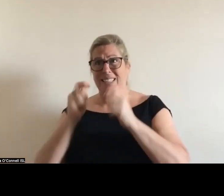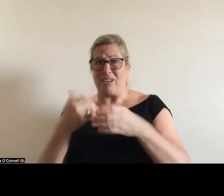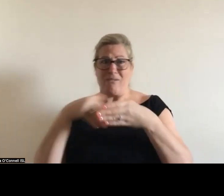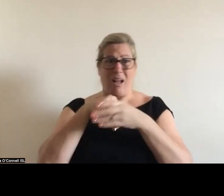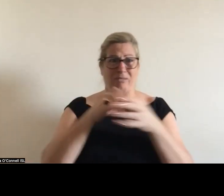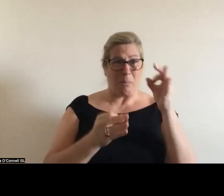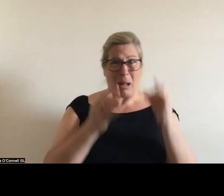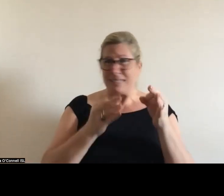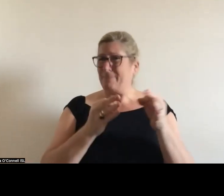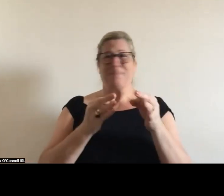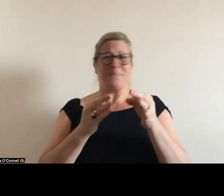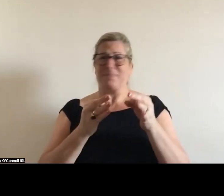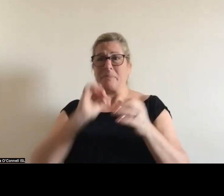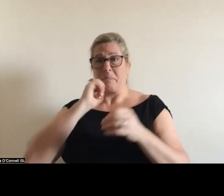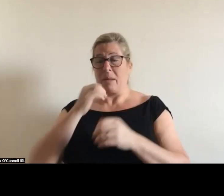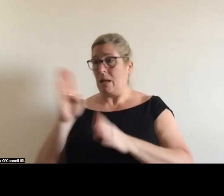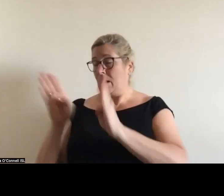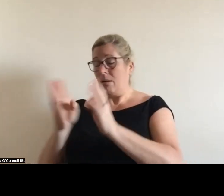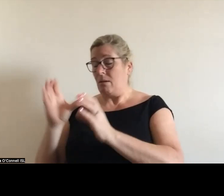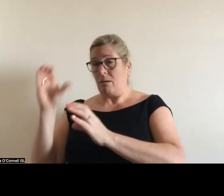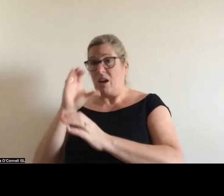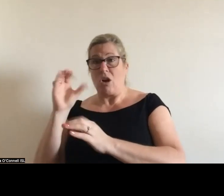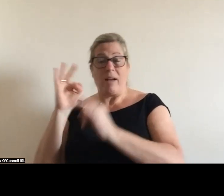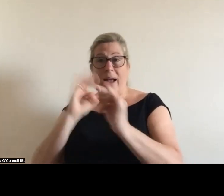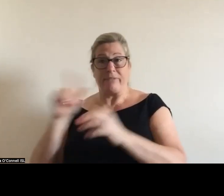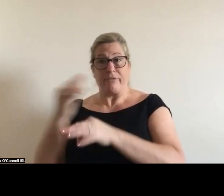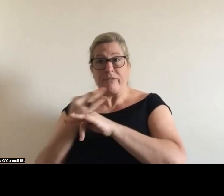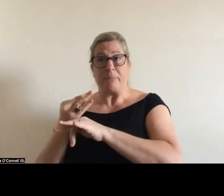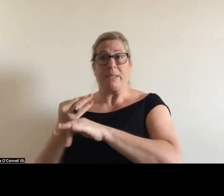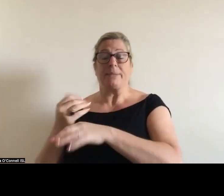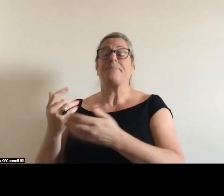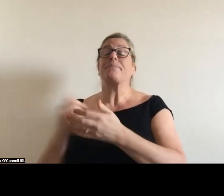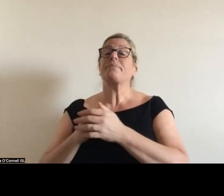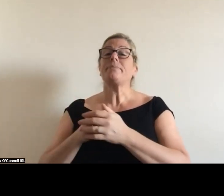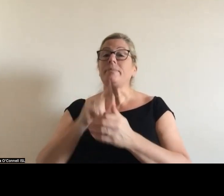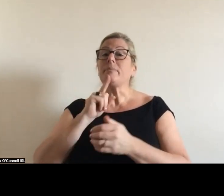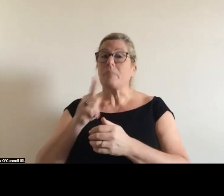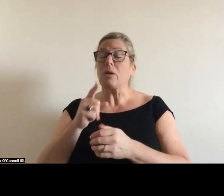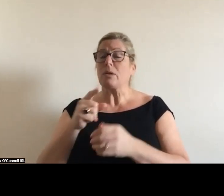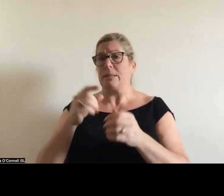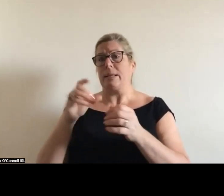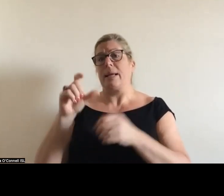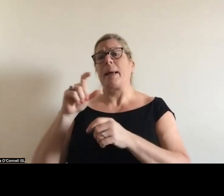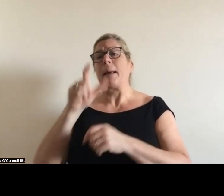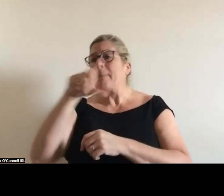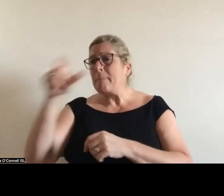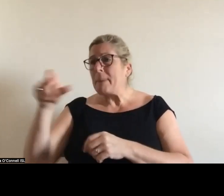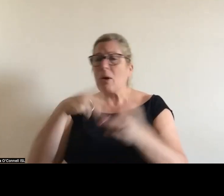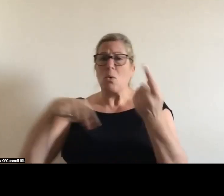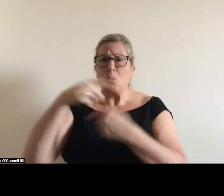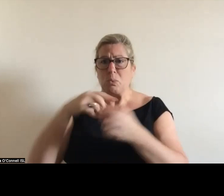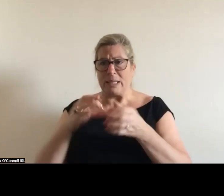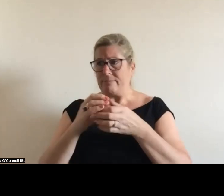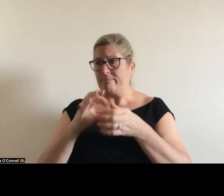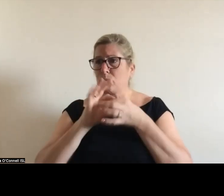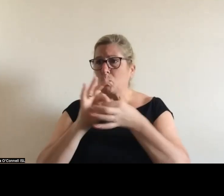politics. This doesn't simply affect women, of course, but councillors we've engaged with tell us they feel they have a triple shift. They do their